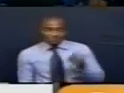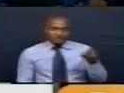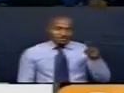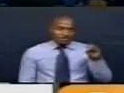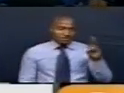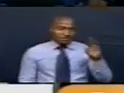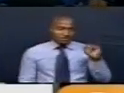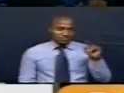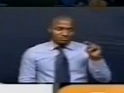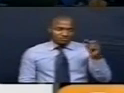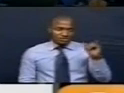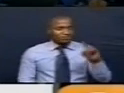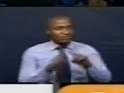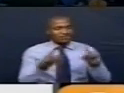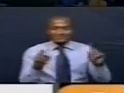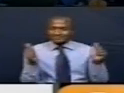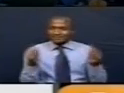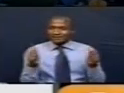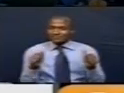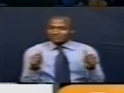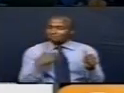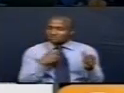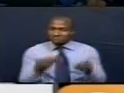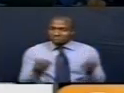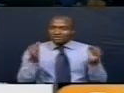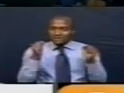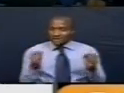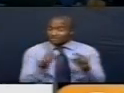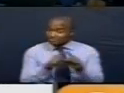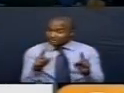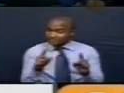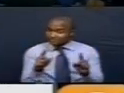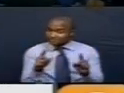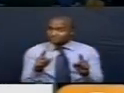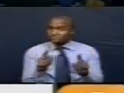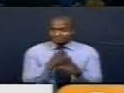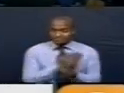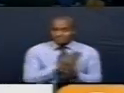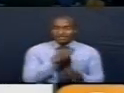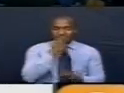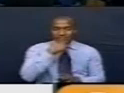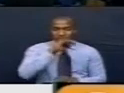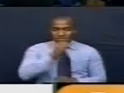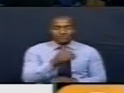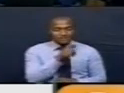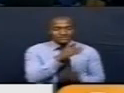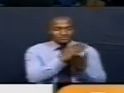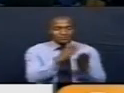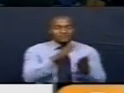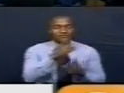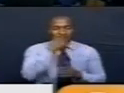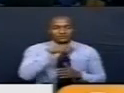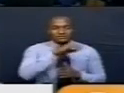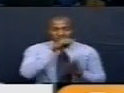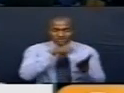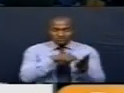at the moment, I'm not able to give you much. What I can give you is that earlier on, I was in Kitui town, that's part of Kitui Central, at the Central Primary